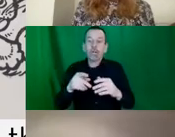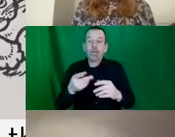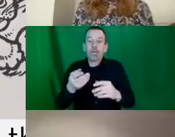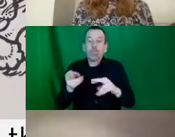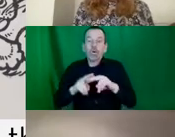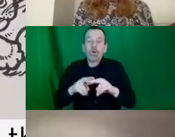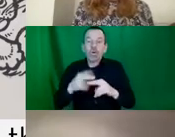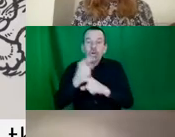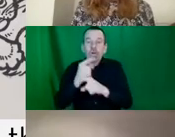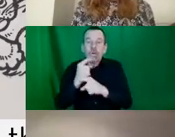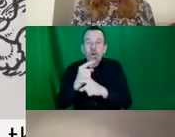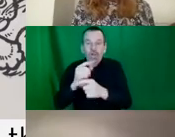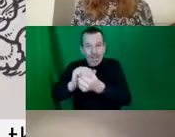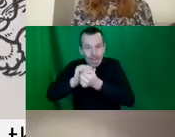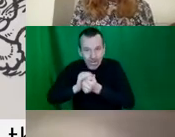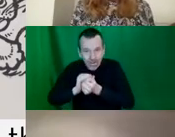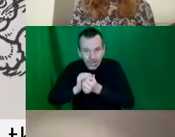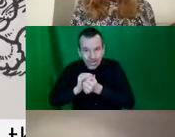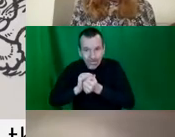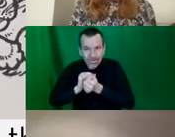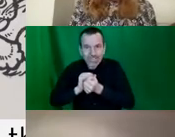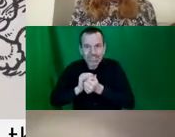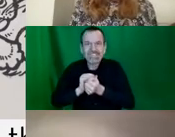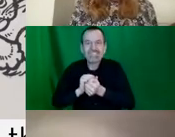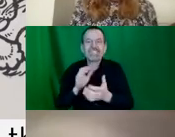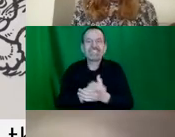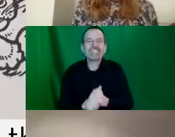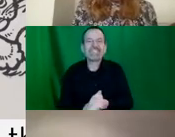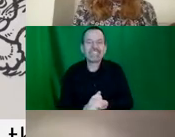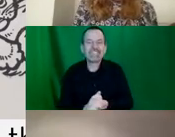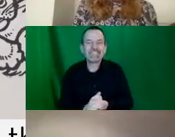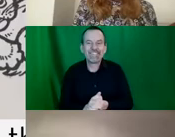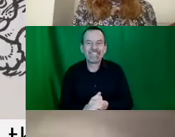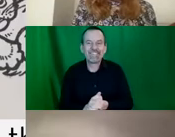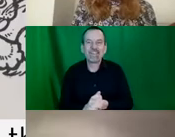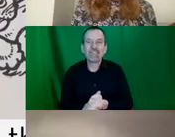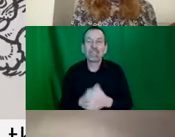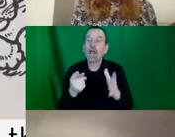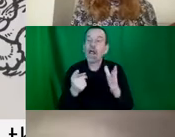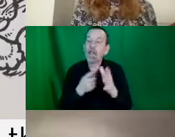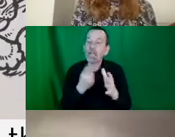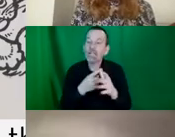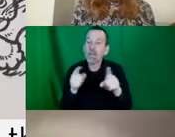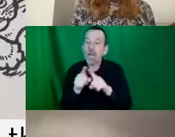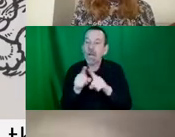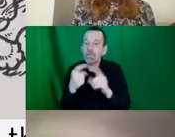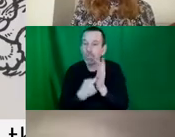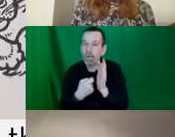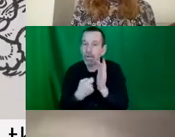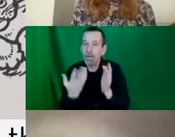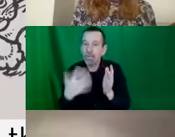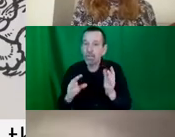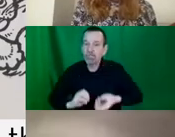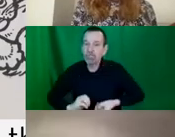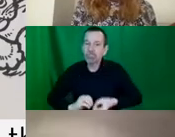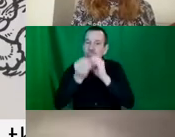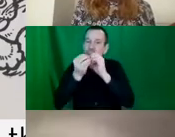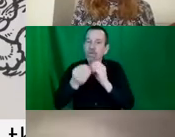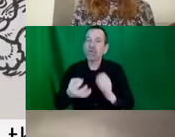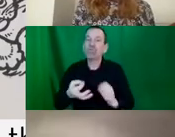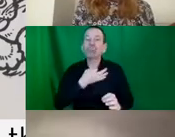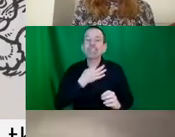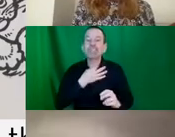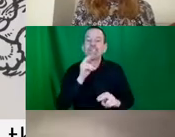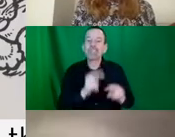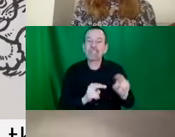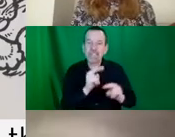and just being immersed in all the hard work done by all involved. With Alexa and Rebecca, I also worked on creating risk assessments for equipment and